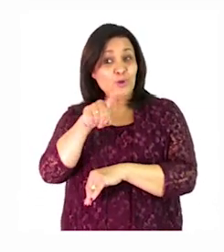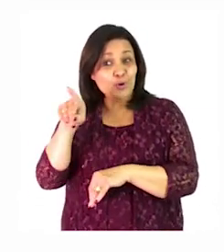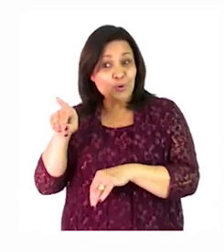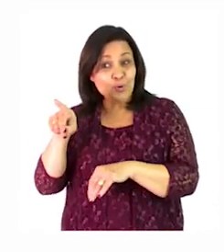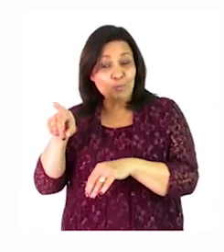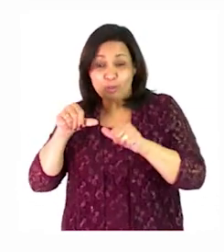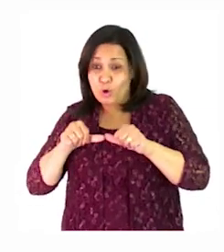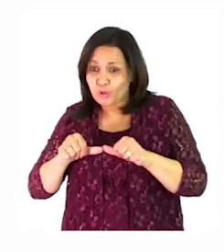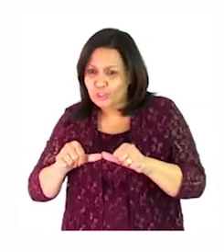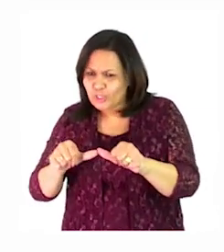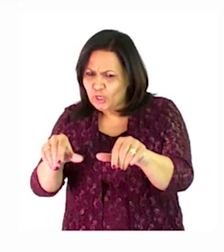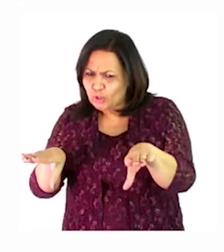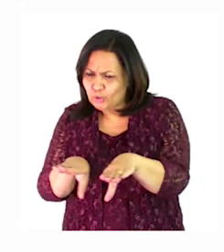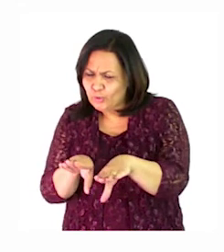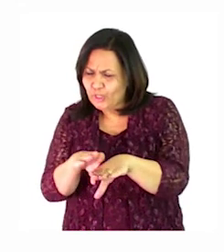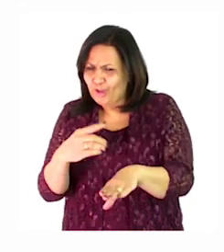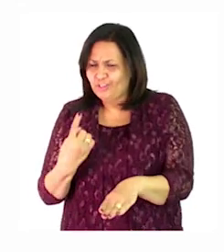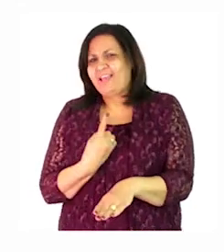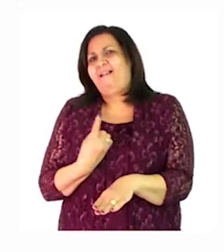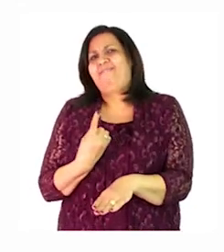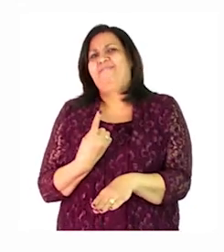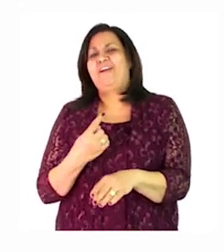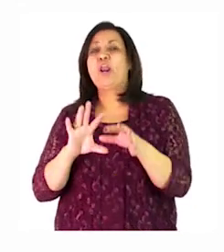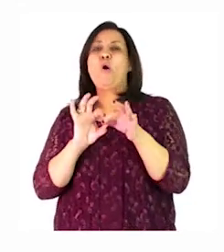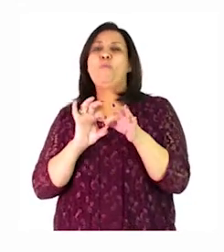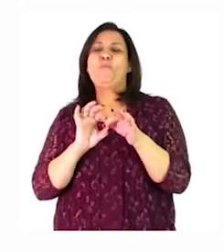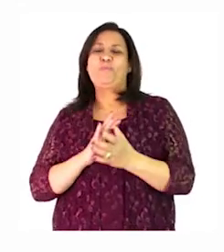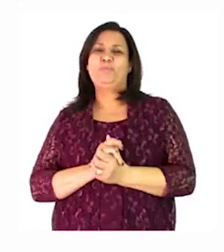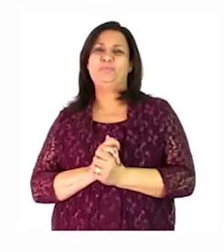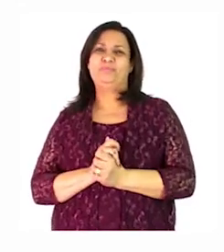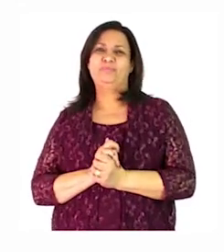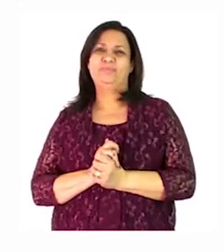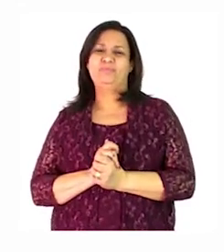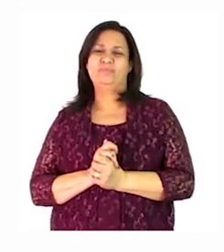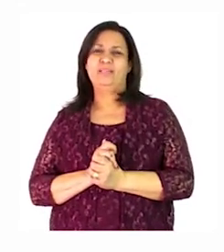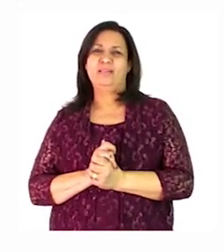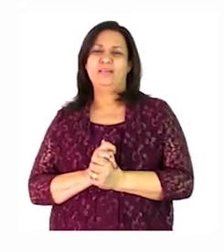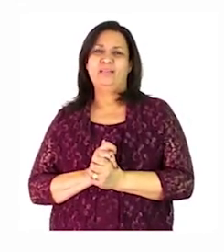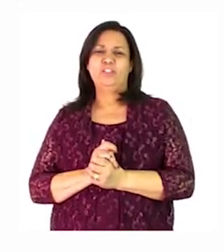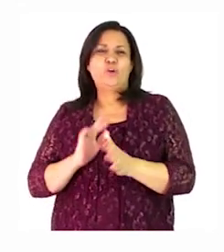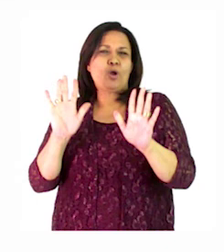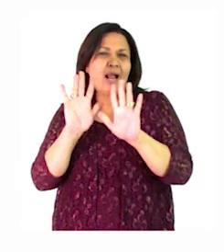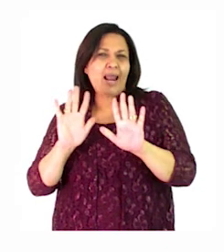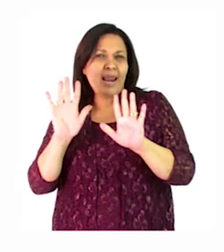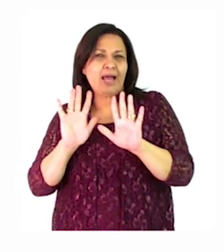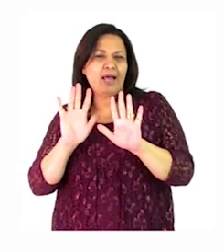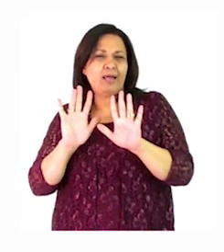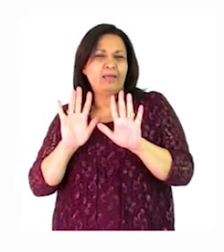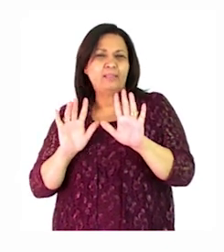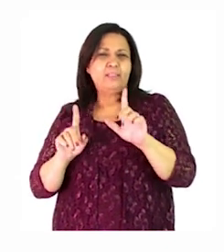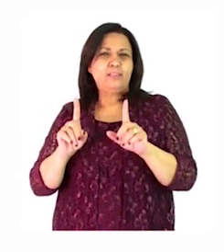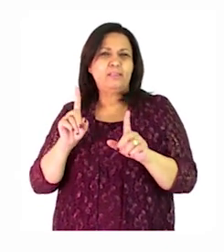would like you to complete the next pictures by coloring in the